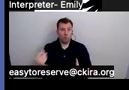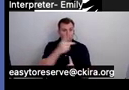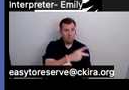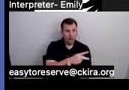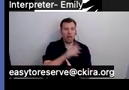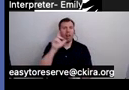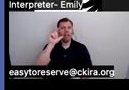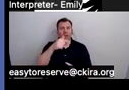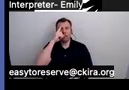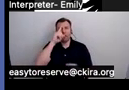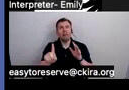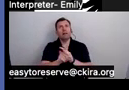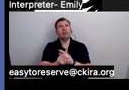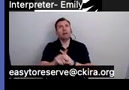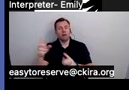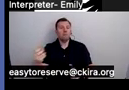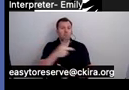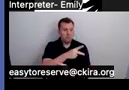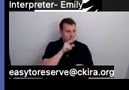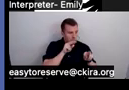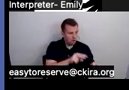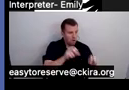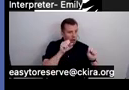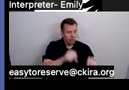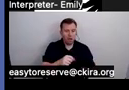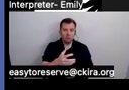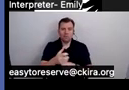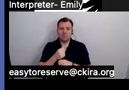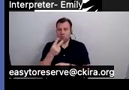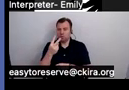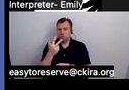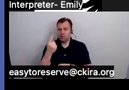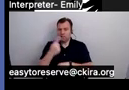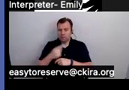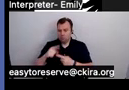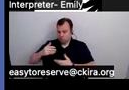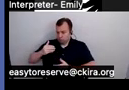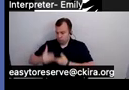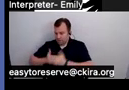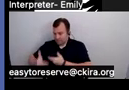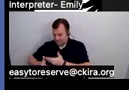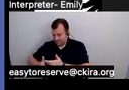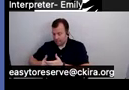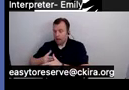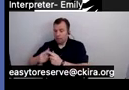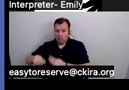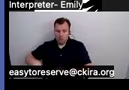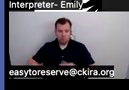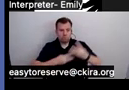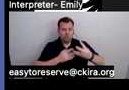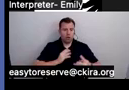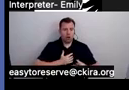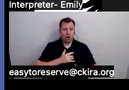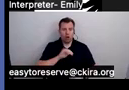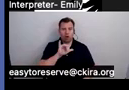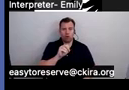at a later date, please give us 2 or 3 days to process the recording. We will upload that to our YouTube channel, and it'll be